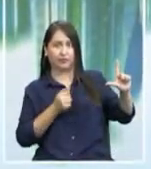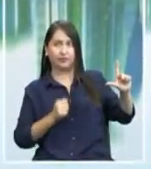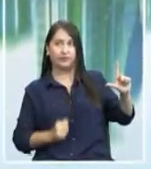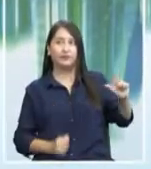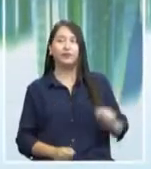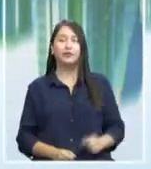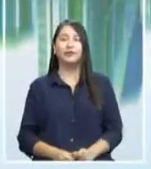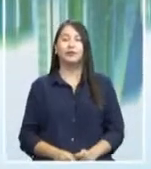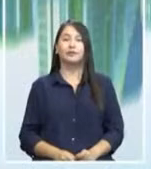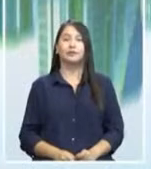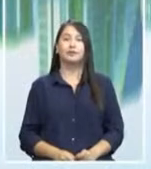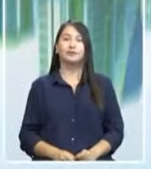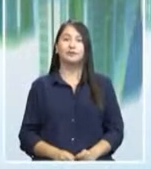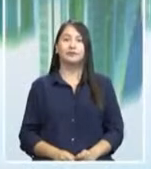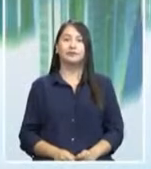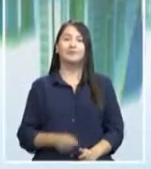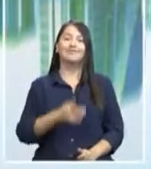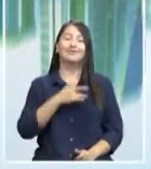Sorry.